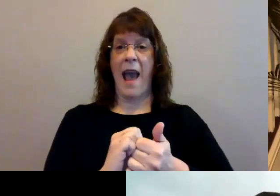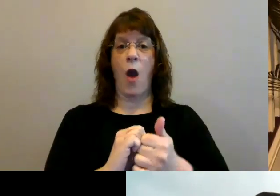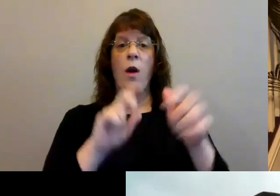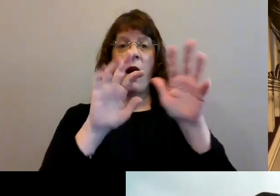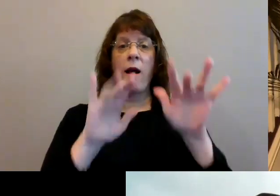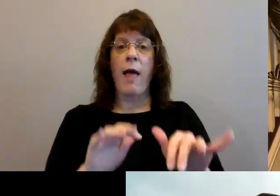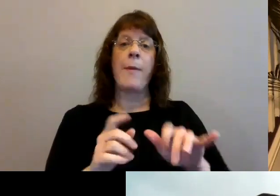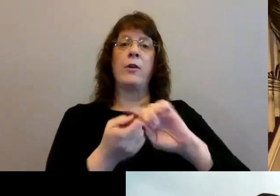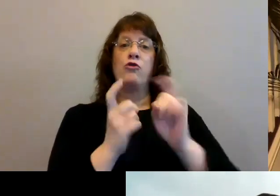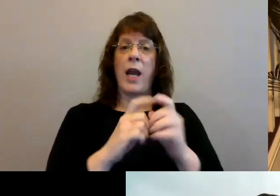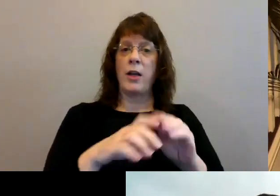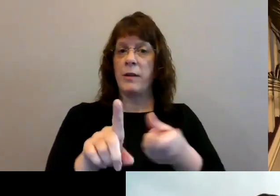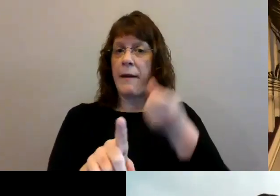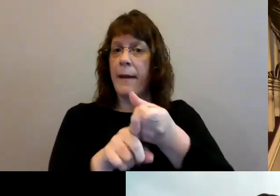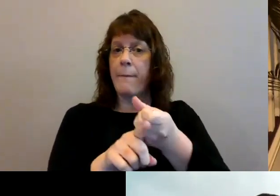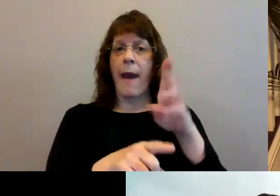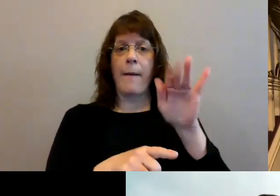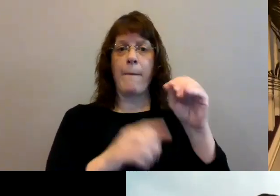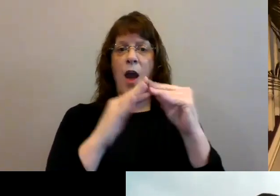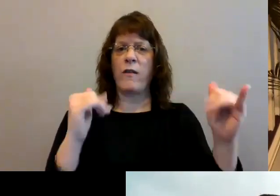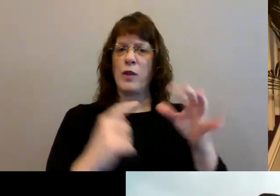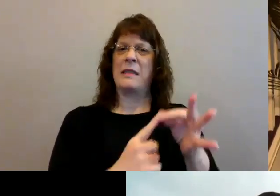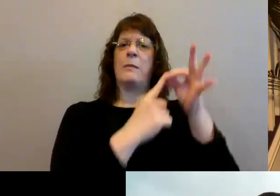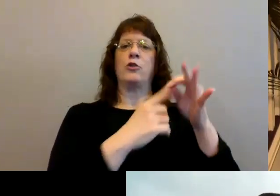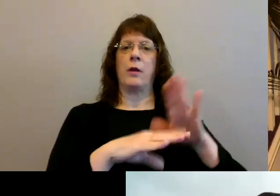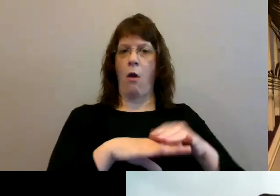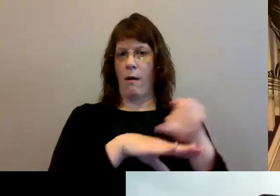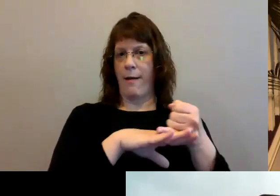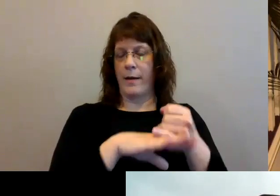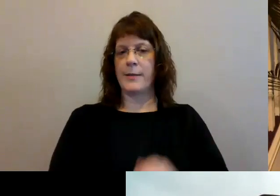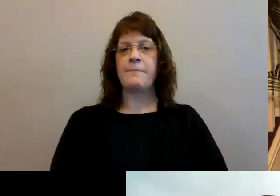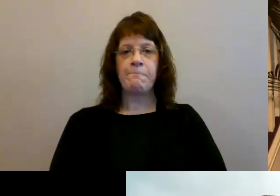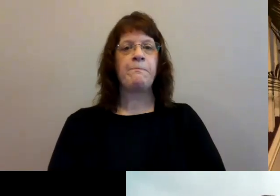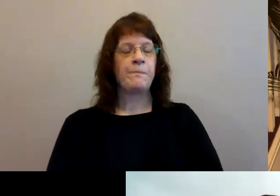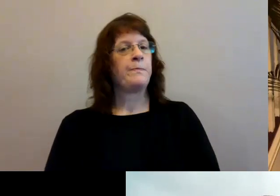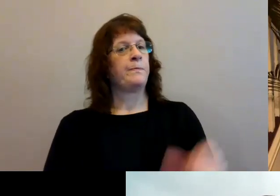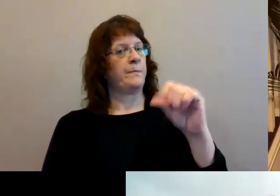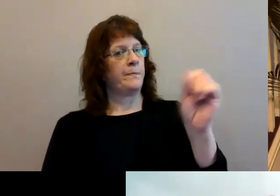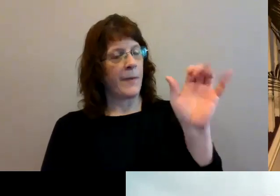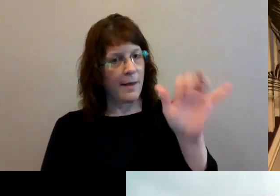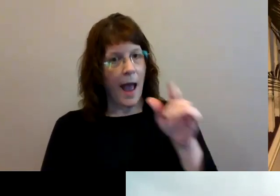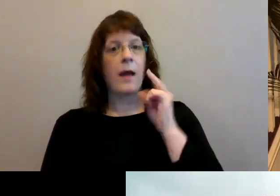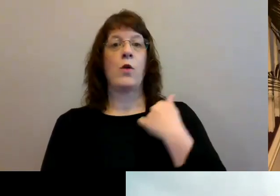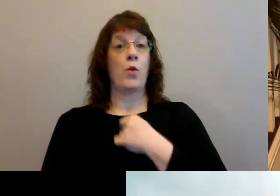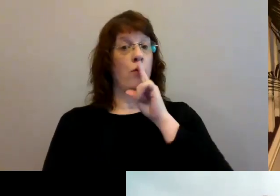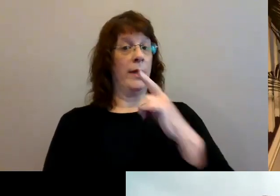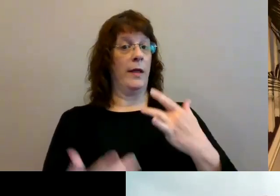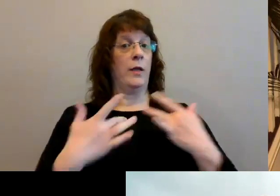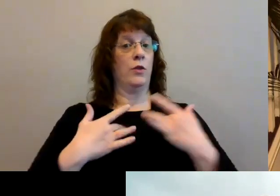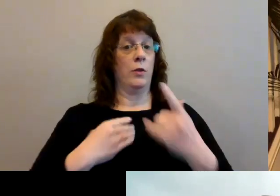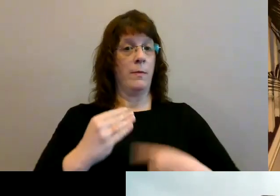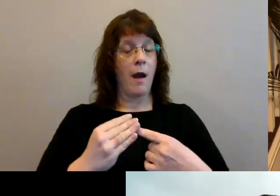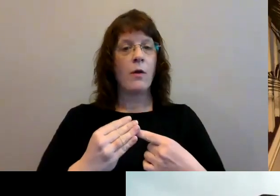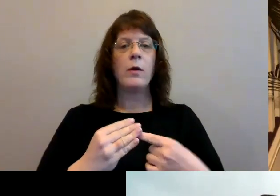impact biodiversity, especially on islands? Yeah, so this is definitely something that we are very concerned about.